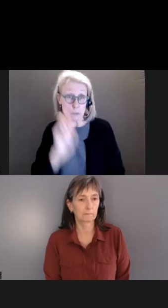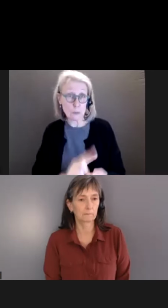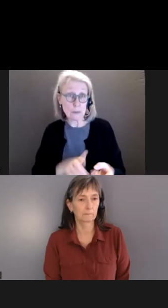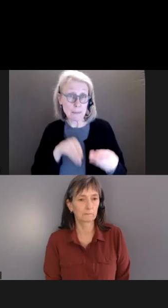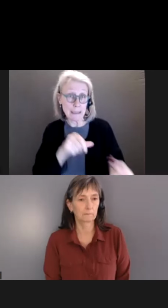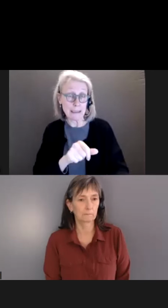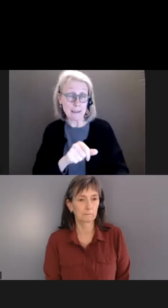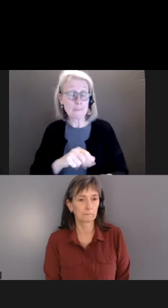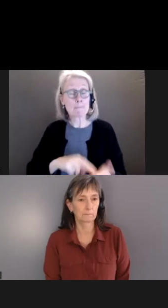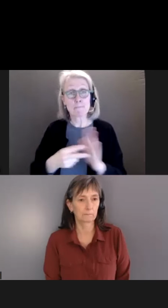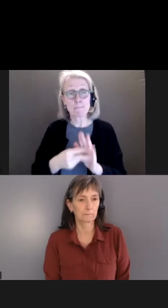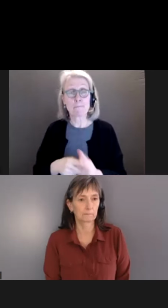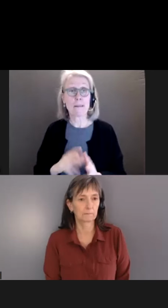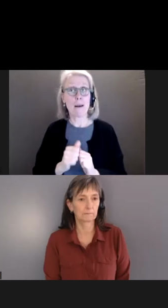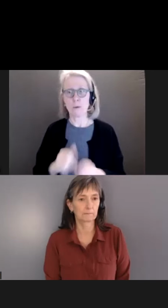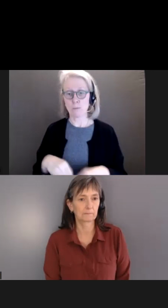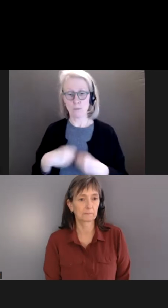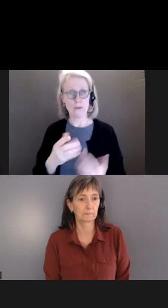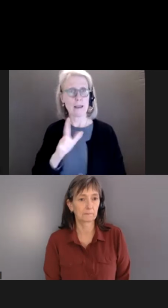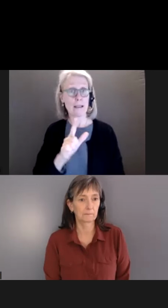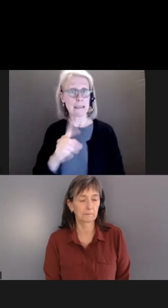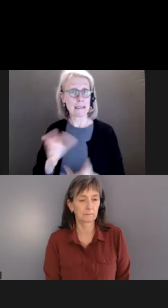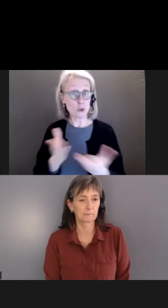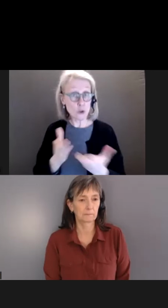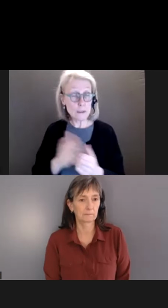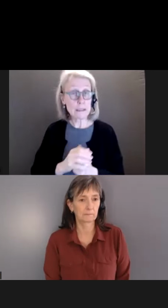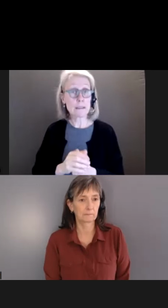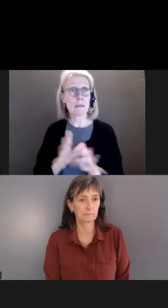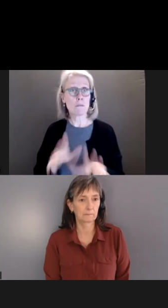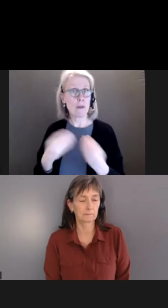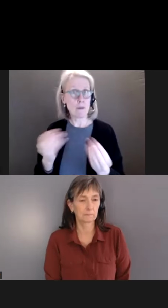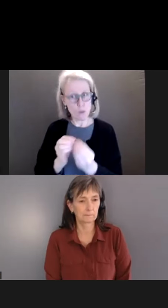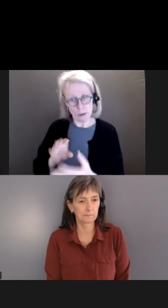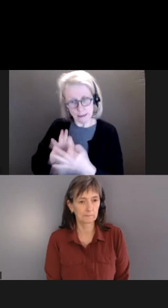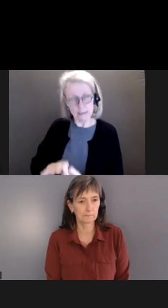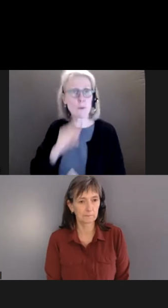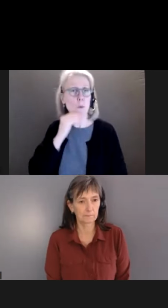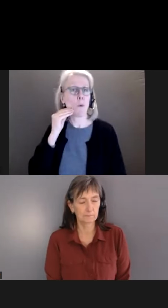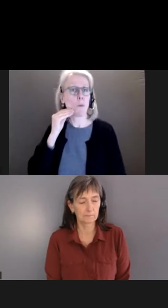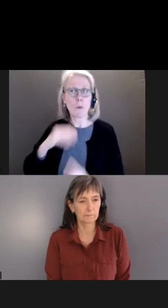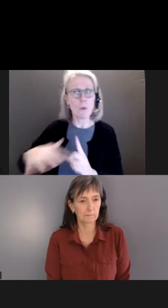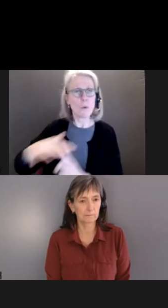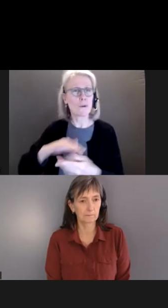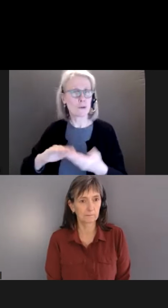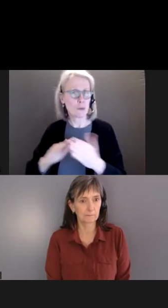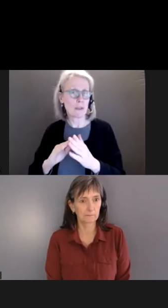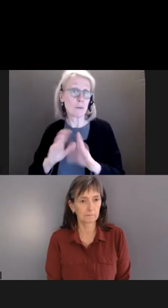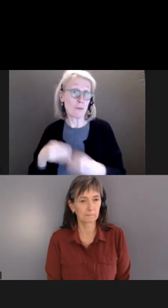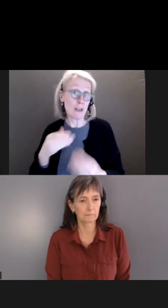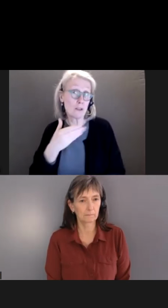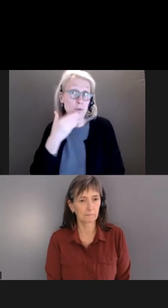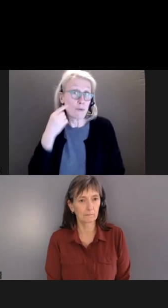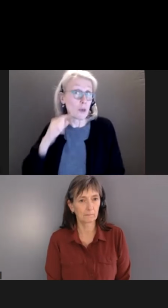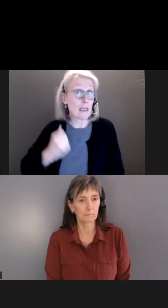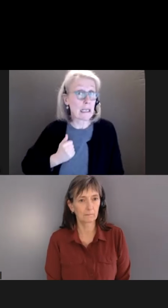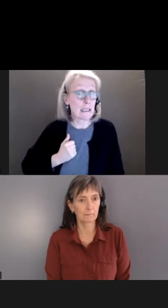This means that shifting how we provide long-term care to provide more of it in the home and community would offer Canada a solution to the growing problem